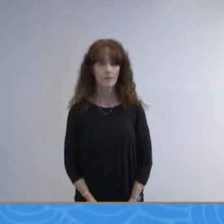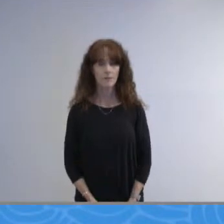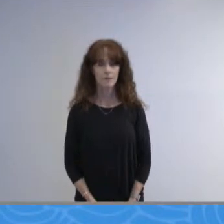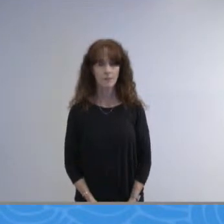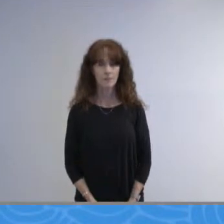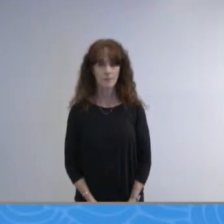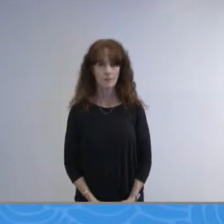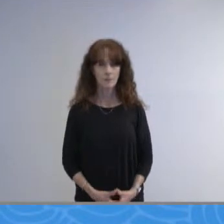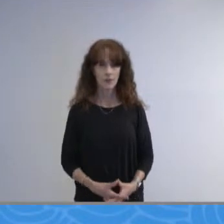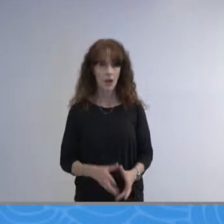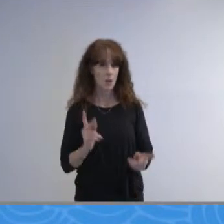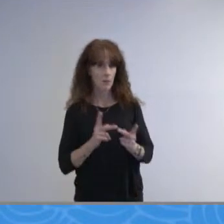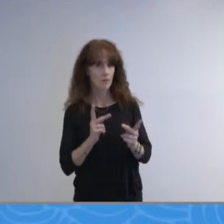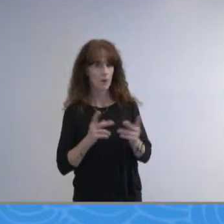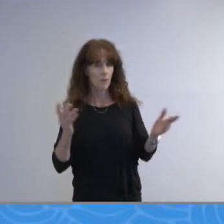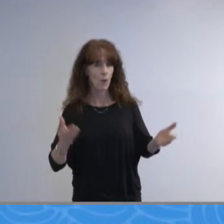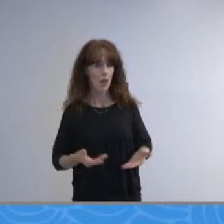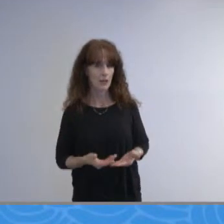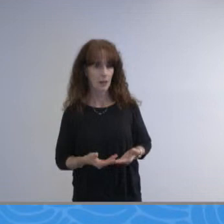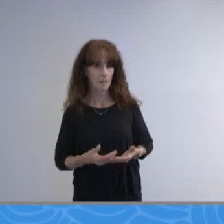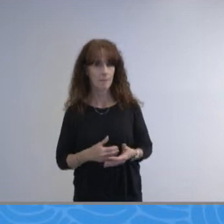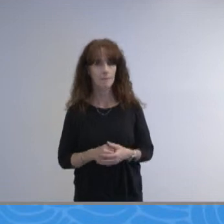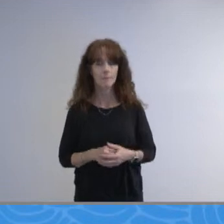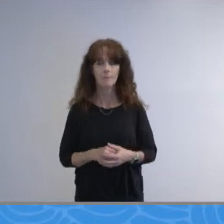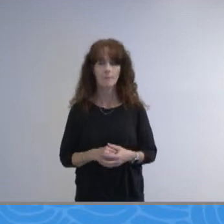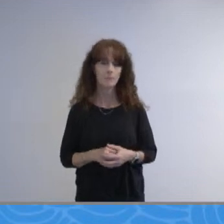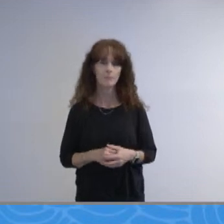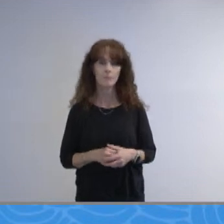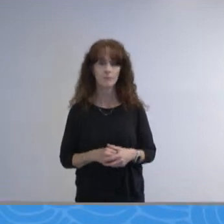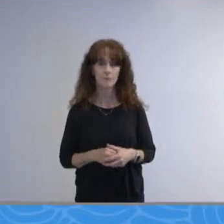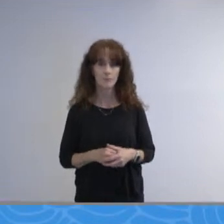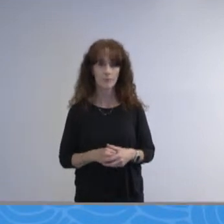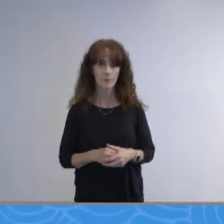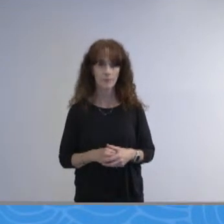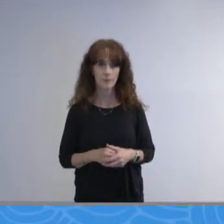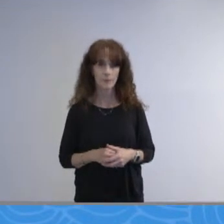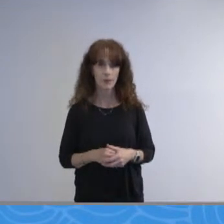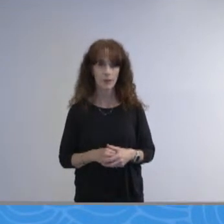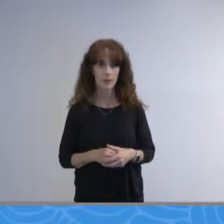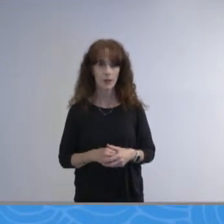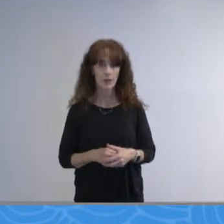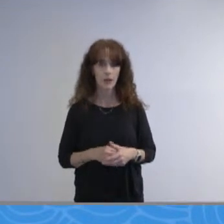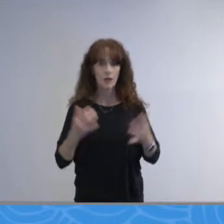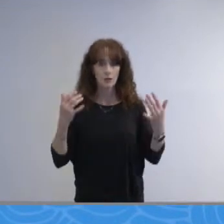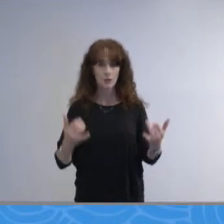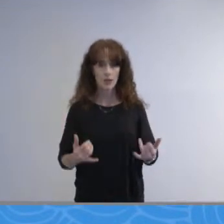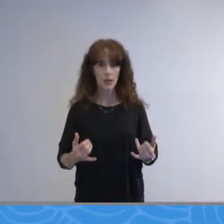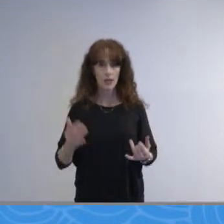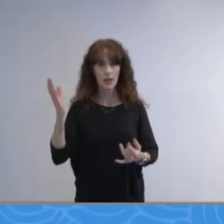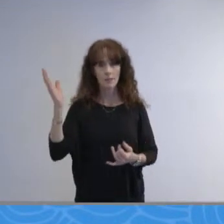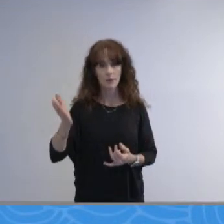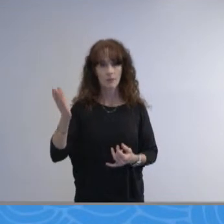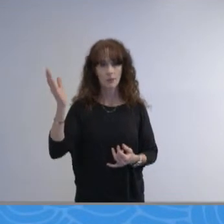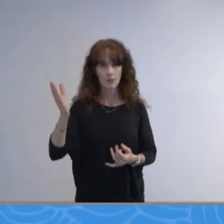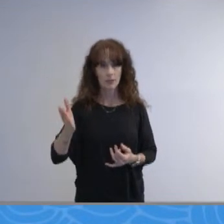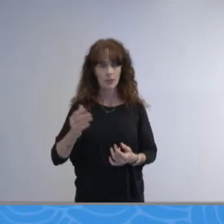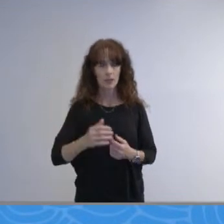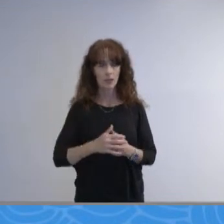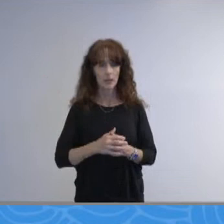noches a todos. Perfect. Welcome. El día Oh, de hoy que voy a estar presentando hoy. Today I'm going to be presenting